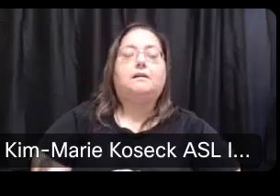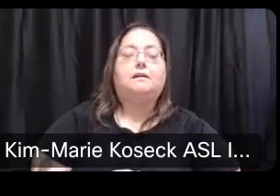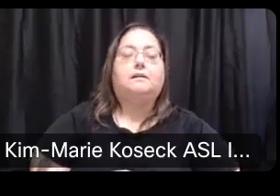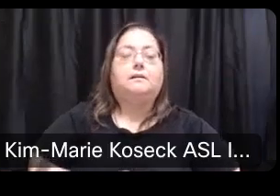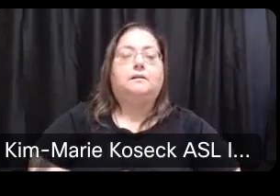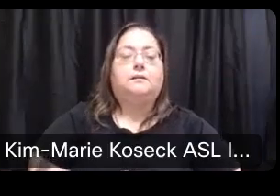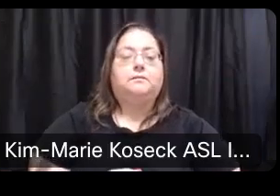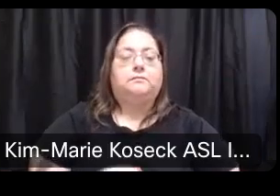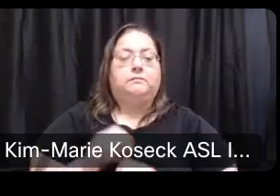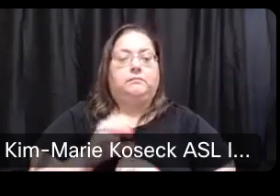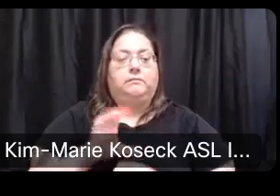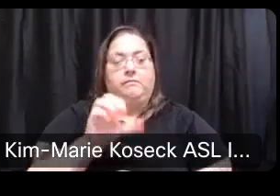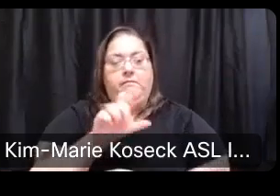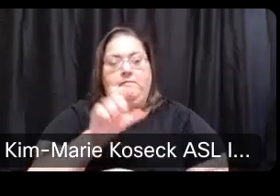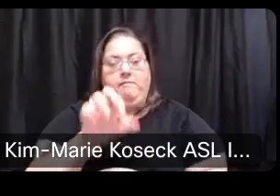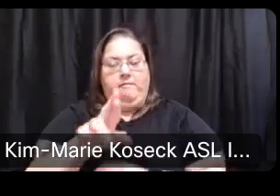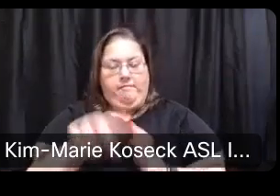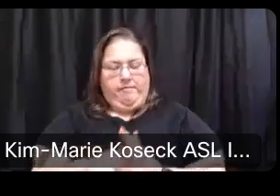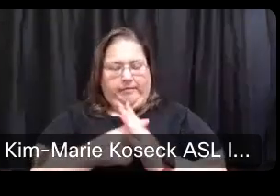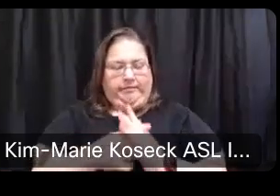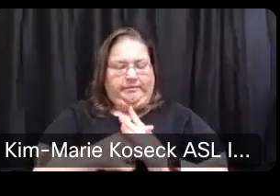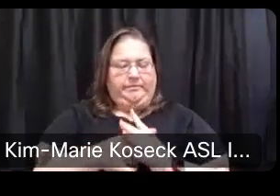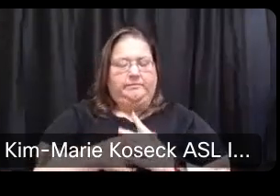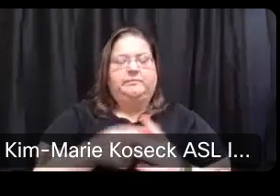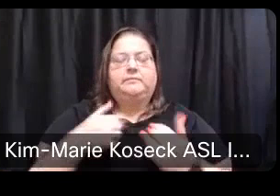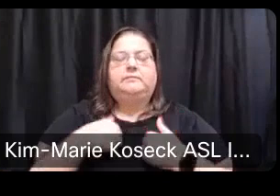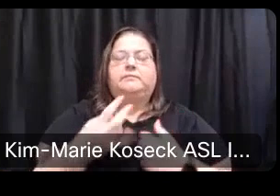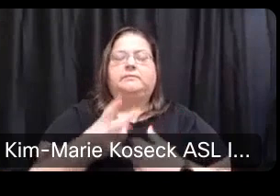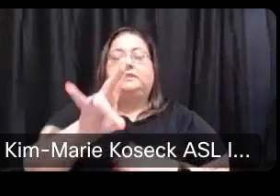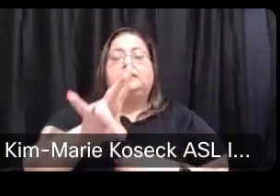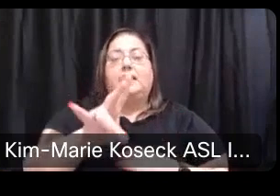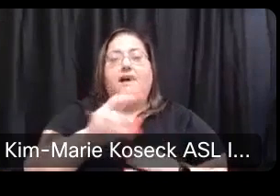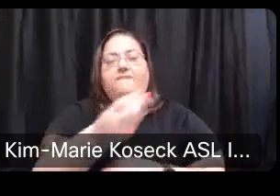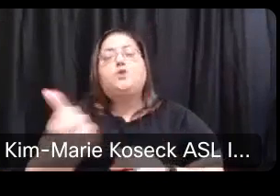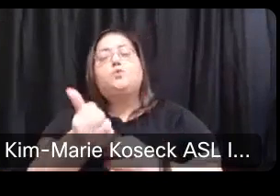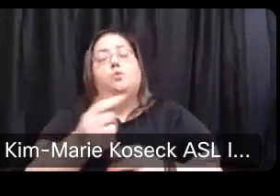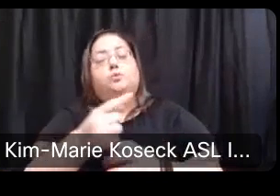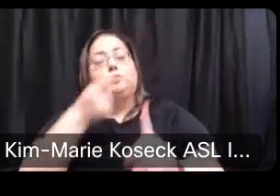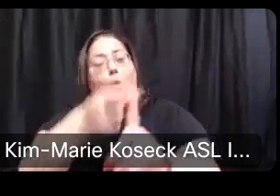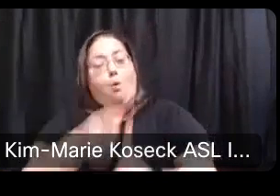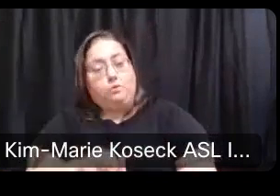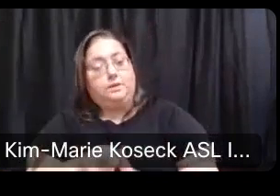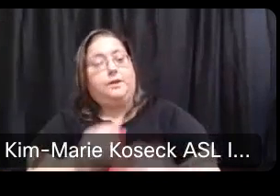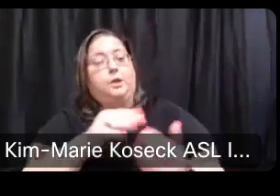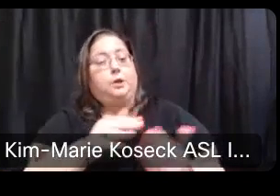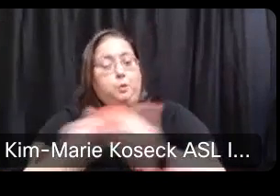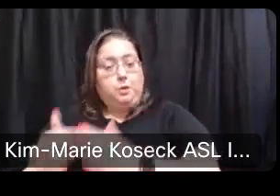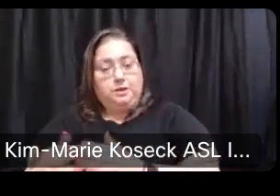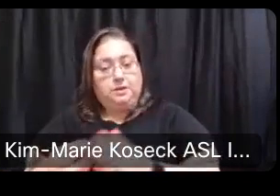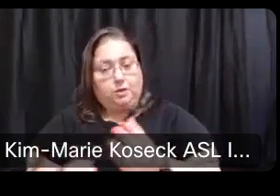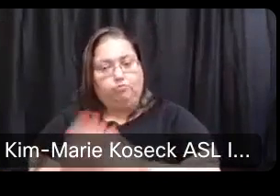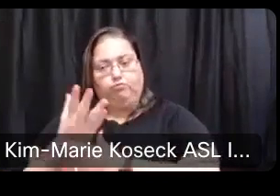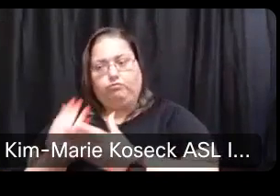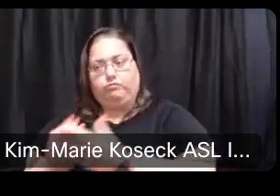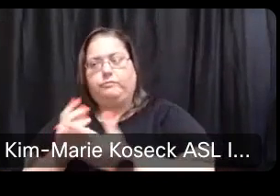The CLEAR initiative set out to achieve several critical goals to ensure communities could effectively adapt to and thrive amidst